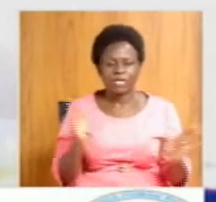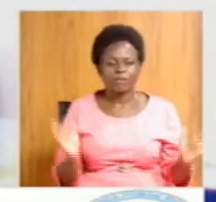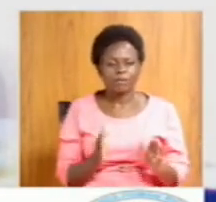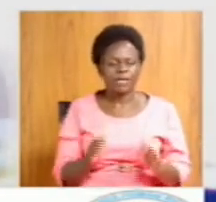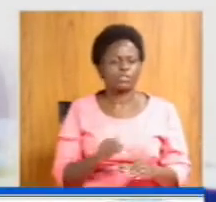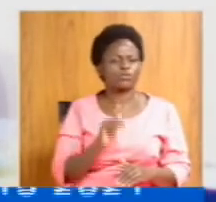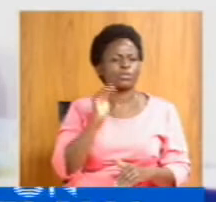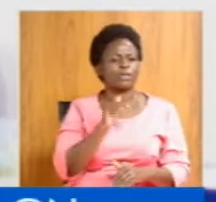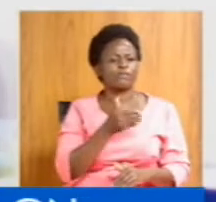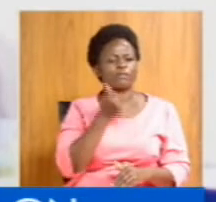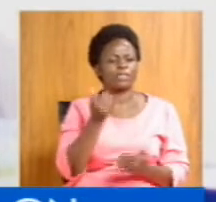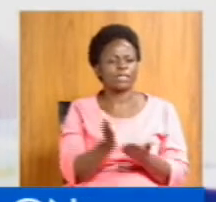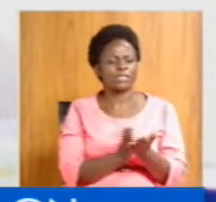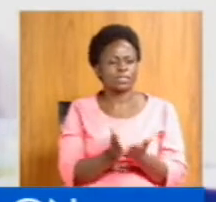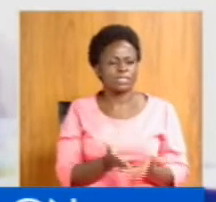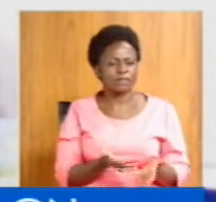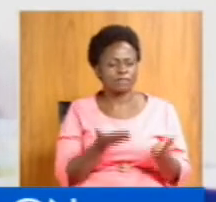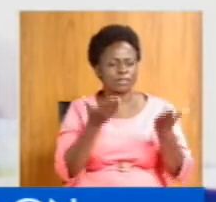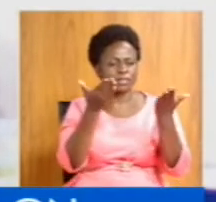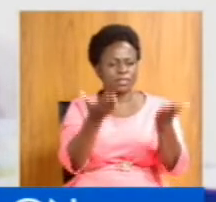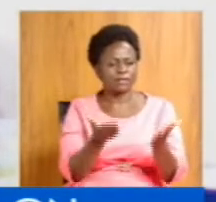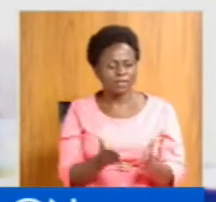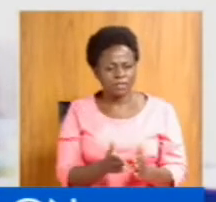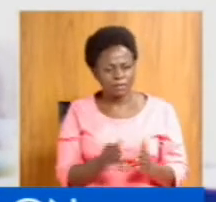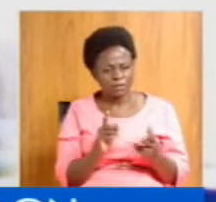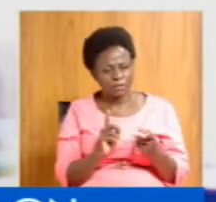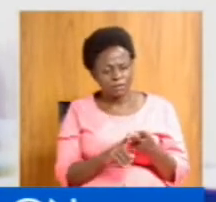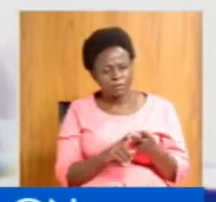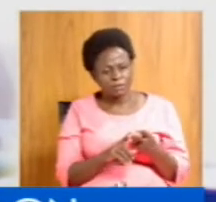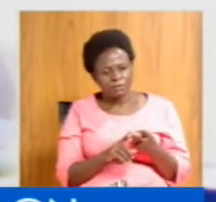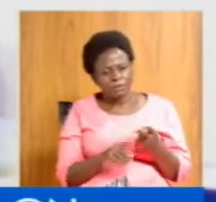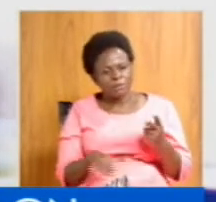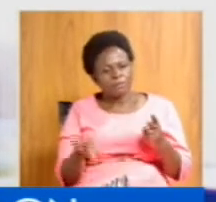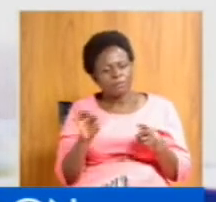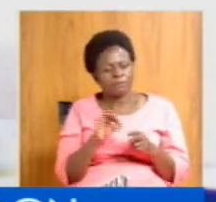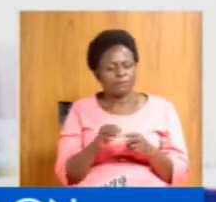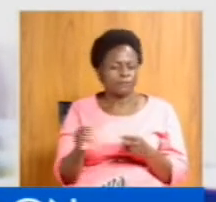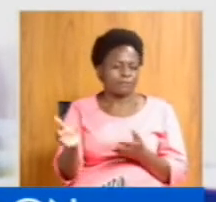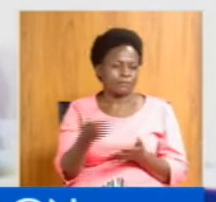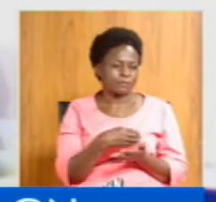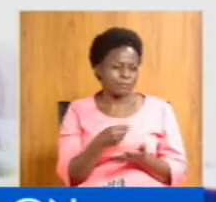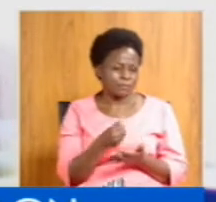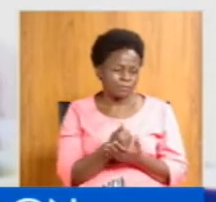for better service delivery we need to start from that the second important element I think in terms of raising money